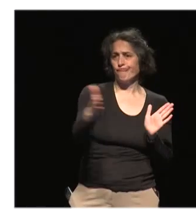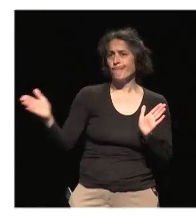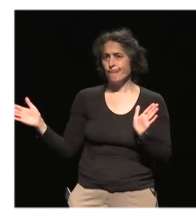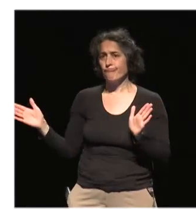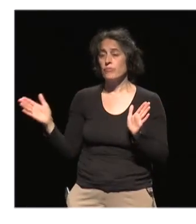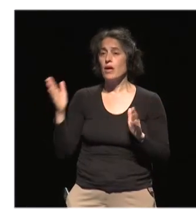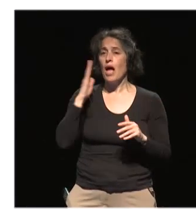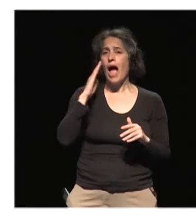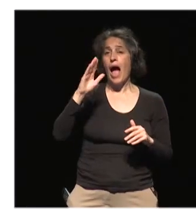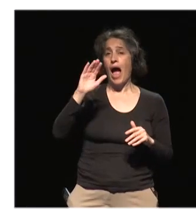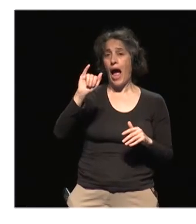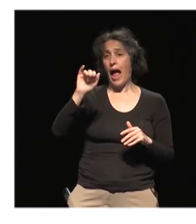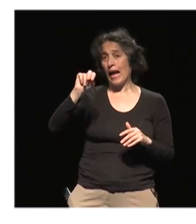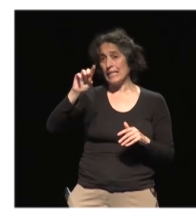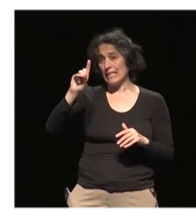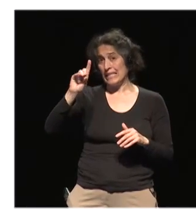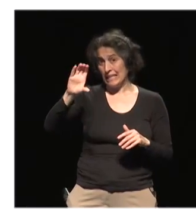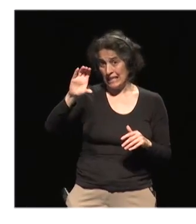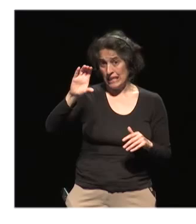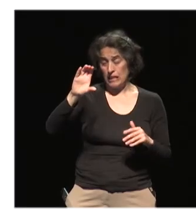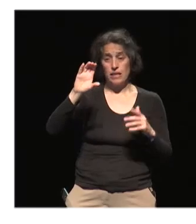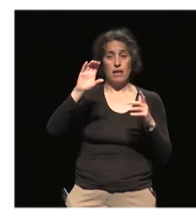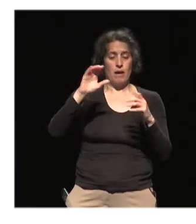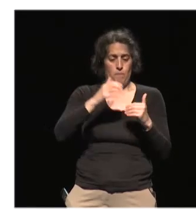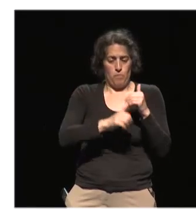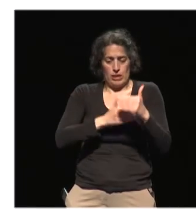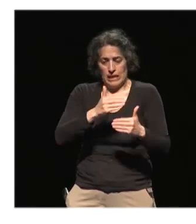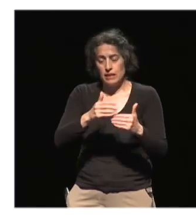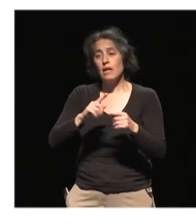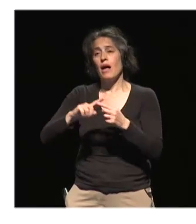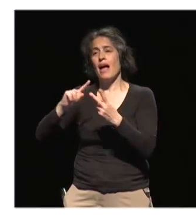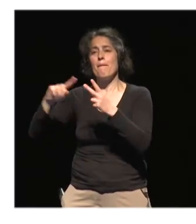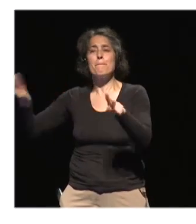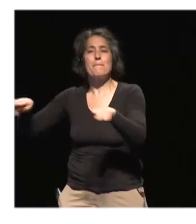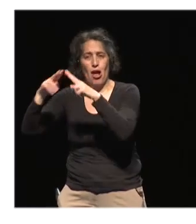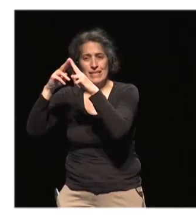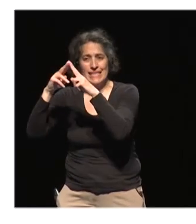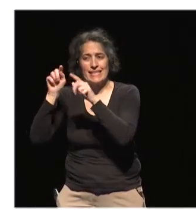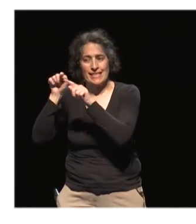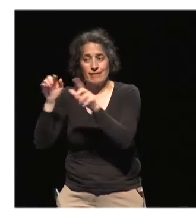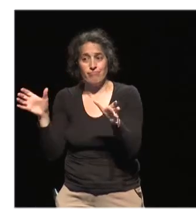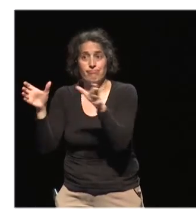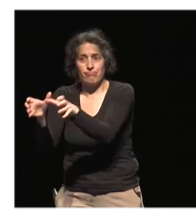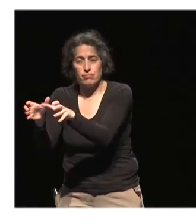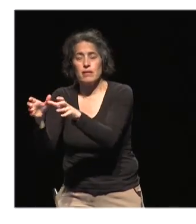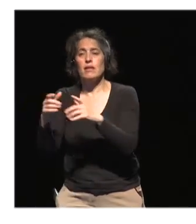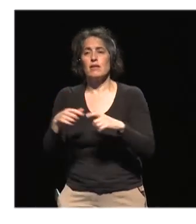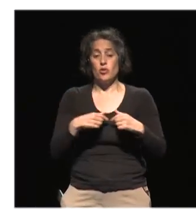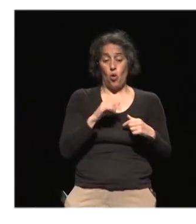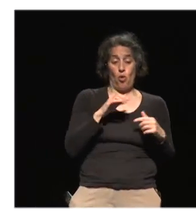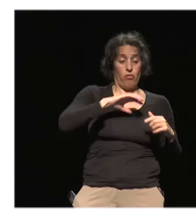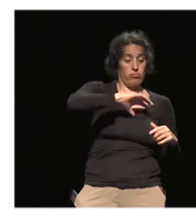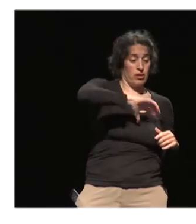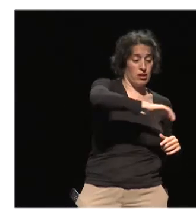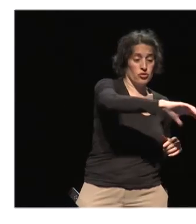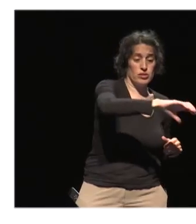the INDC process and the Paris Agreement. And for us, we see still some level of